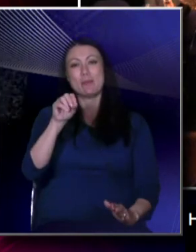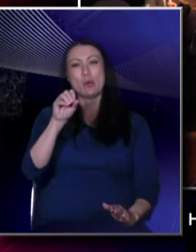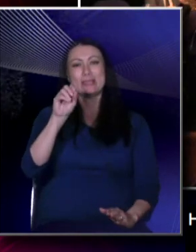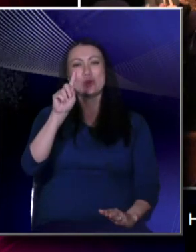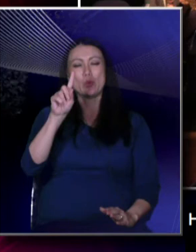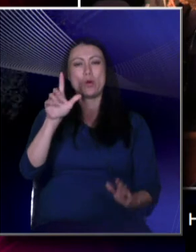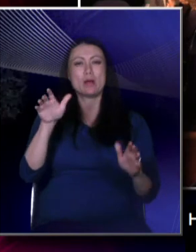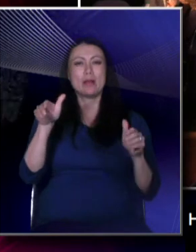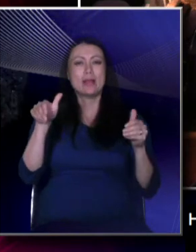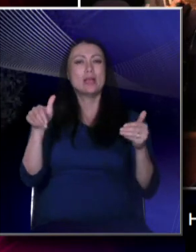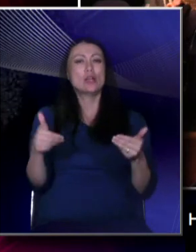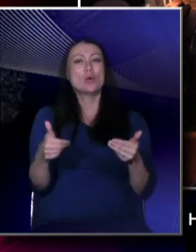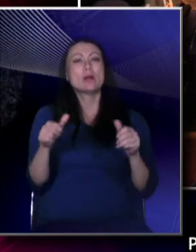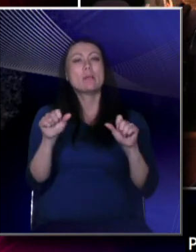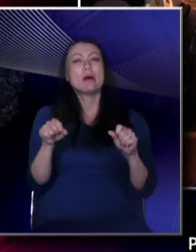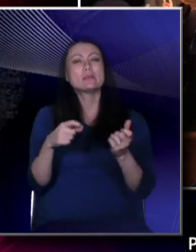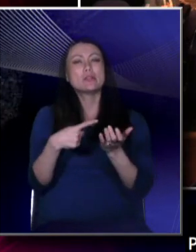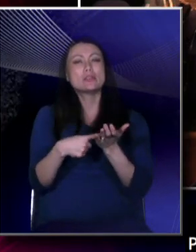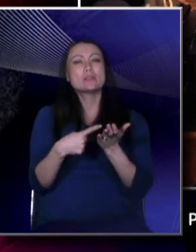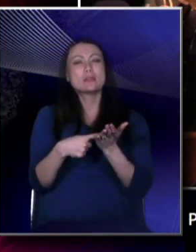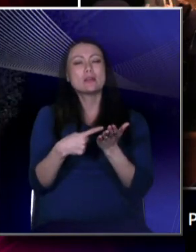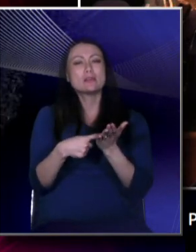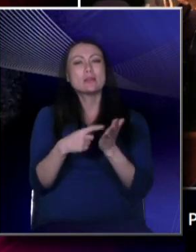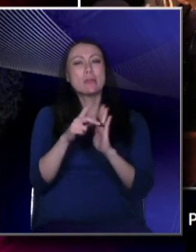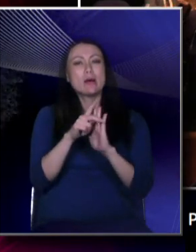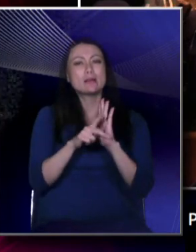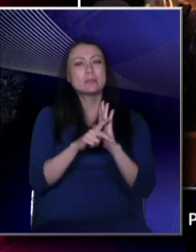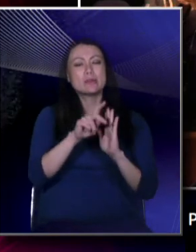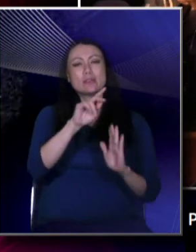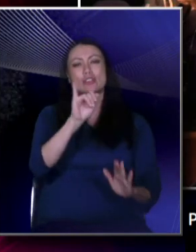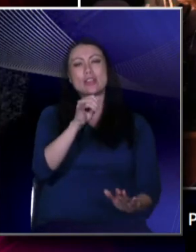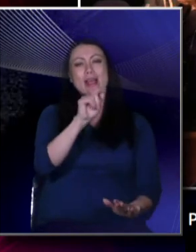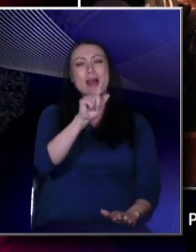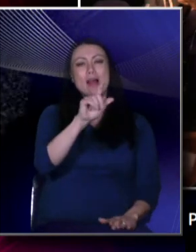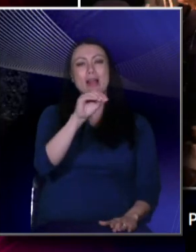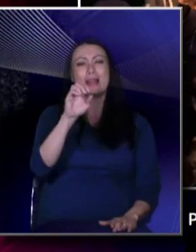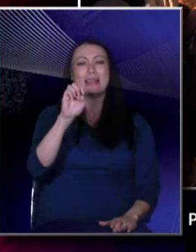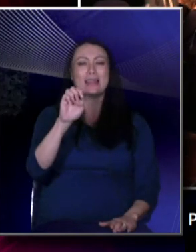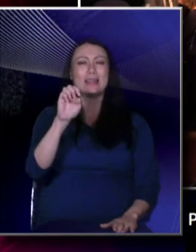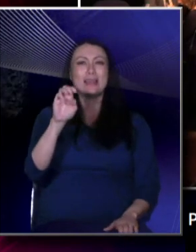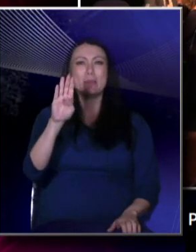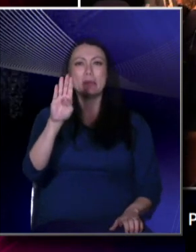7.01, introduction and possible discussion of policies JL and EEDE.